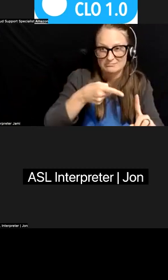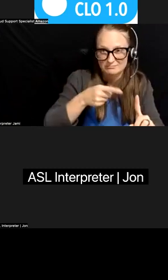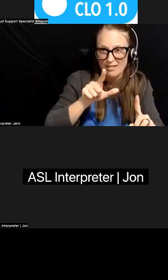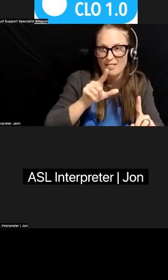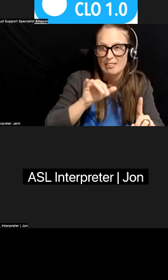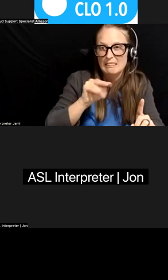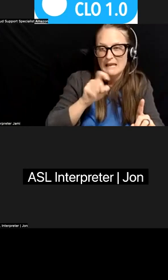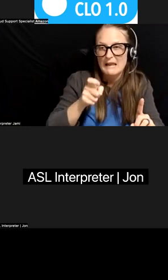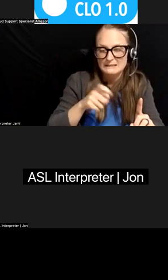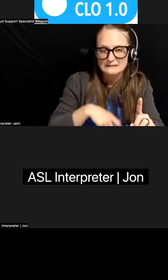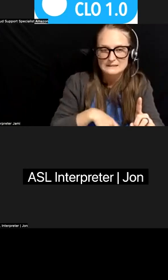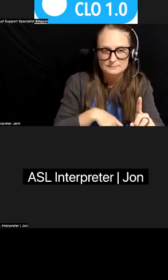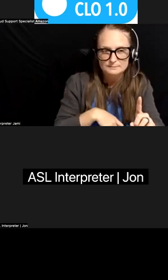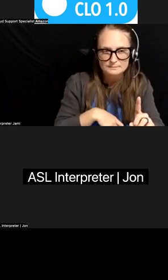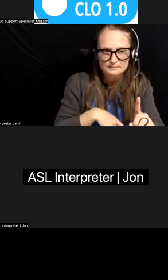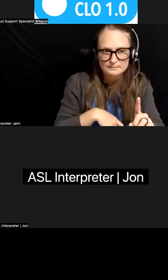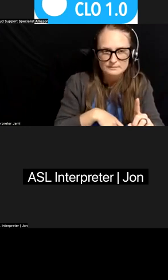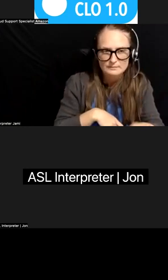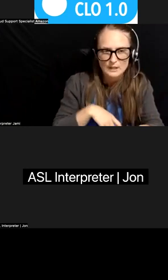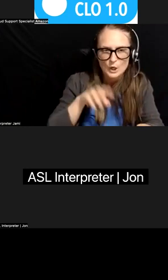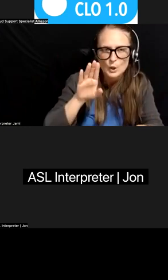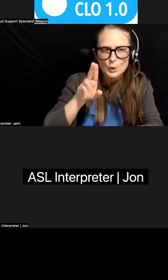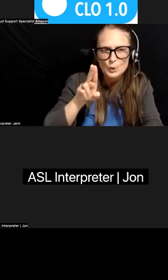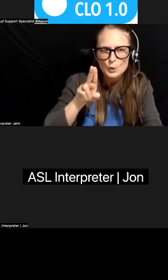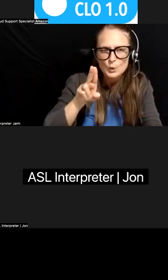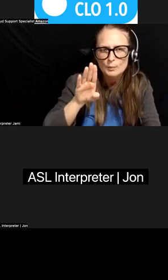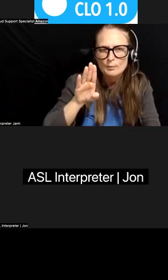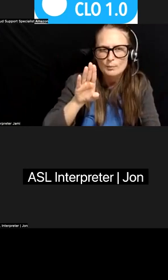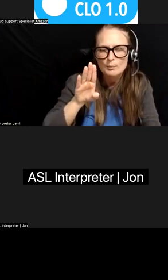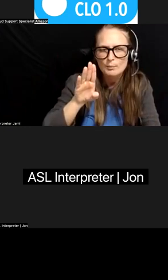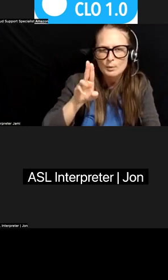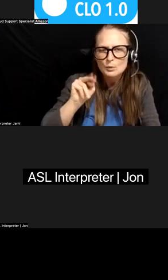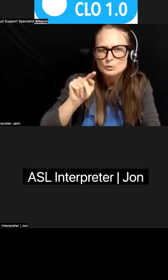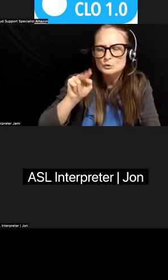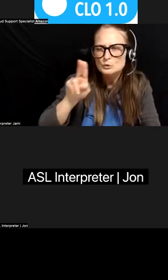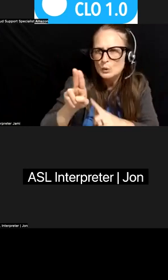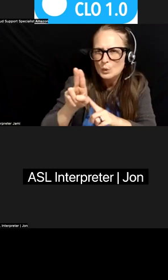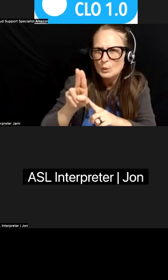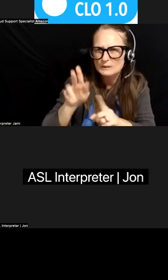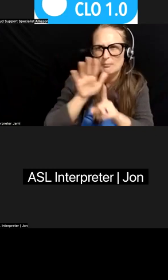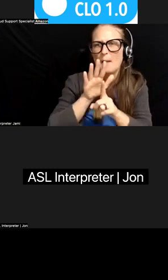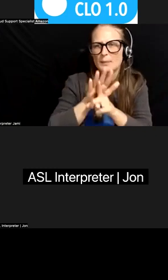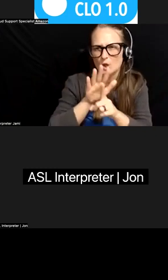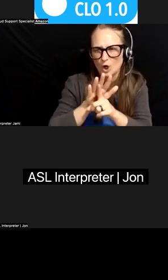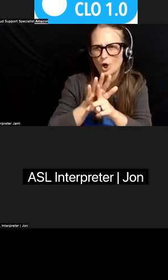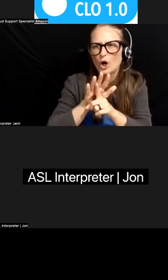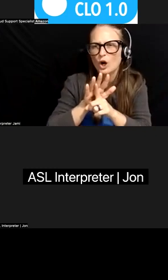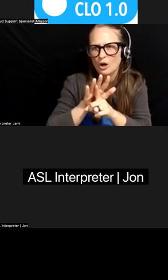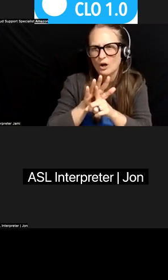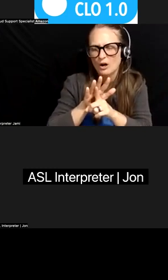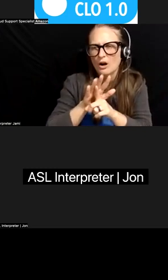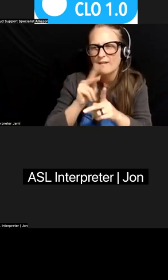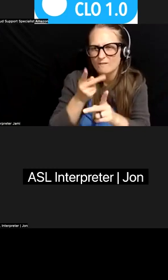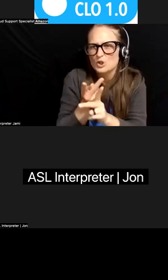Ubuntu, very popular version of Linux. If you don't know what that means, and just hang in there, we'll cover all of that